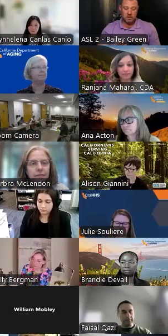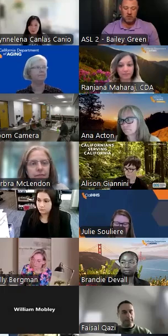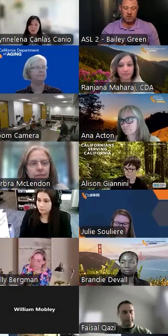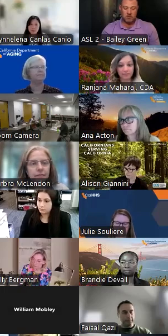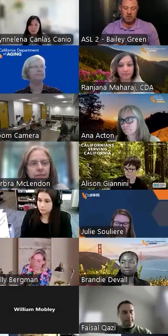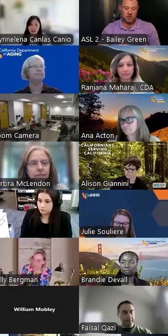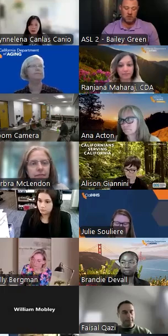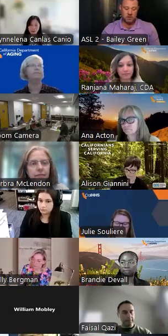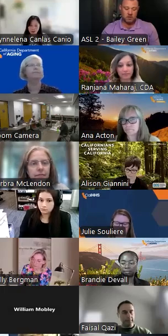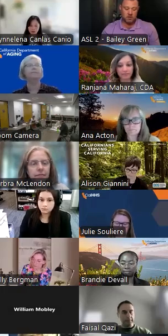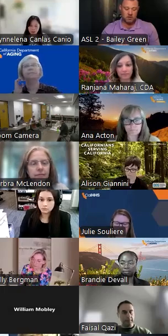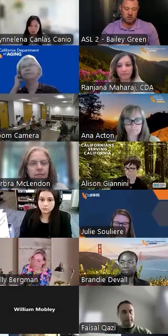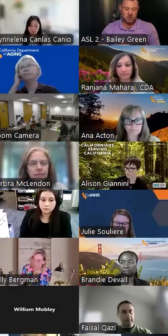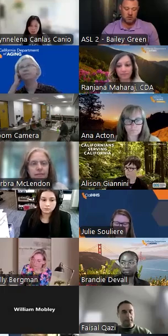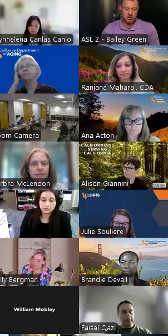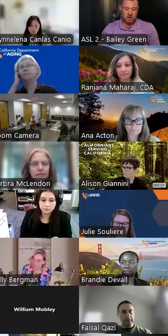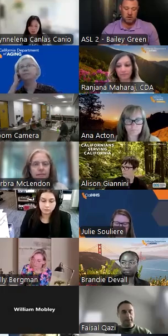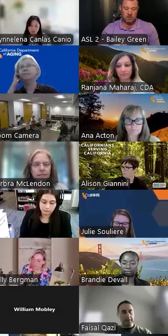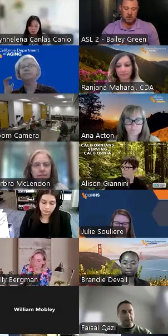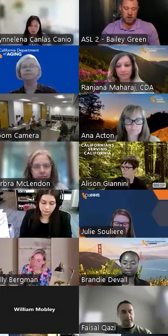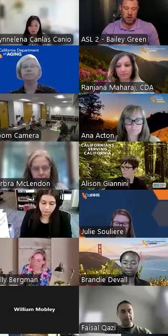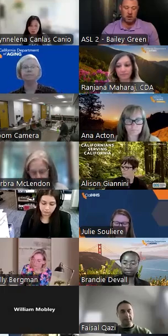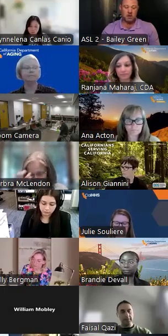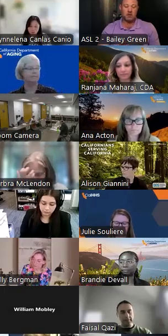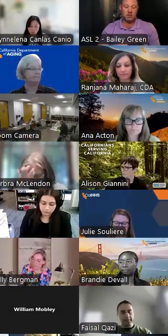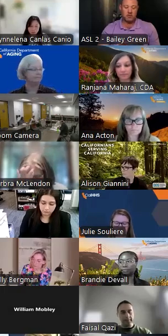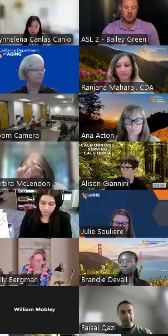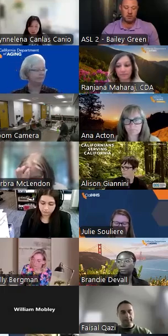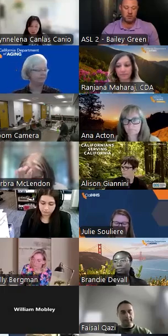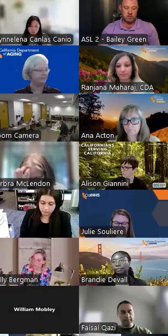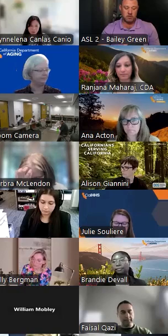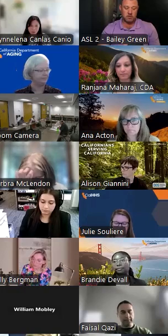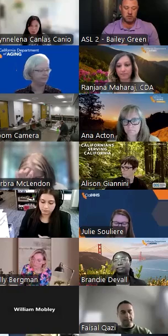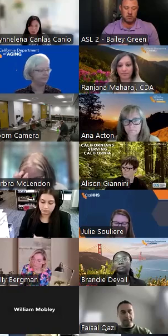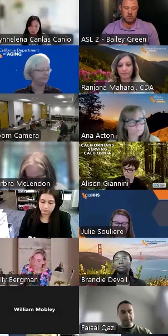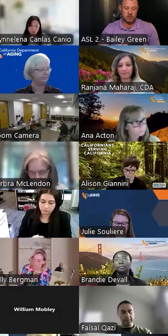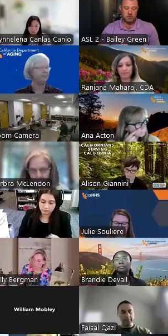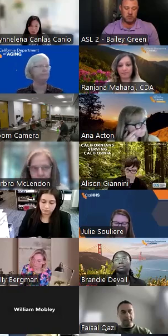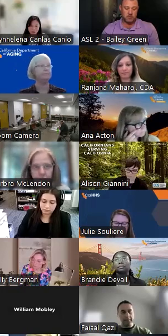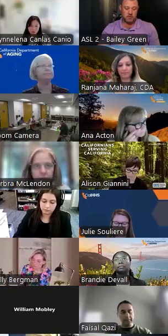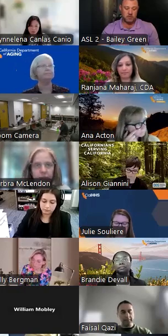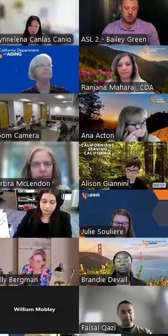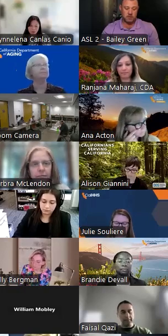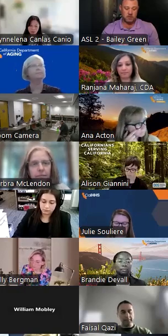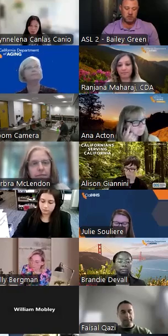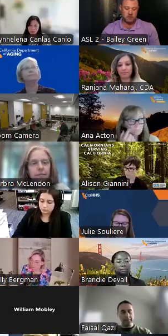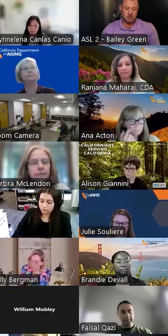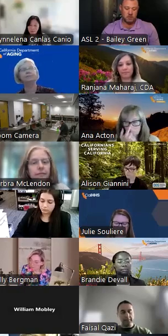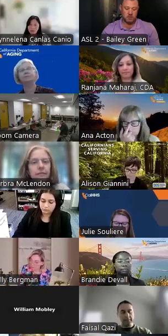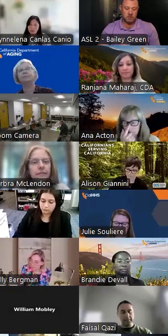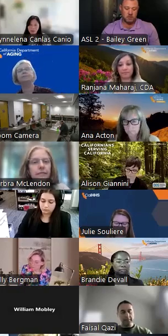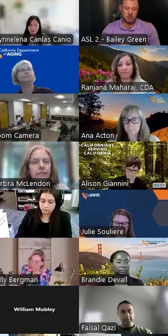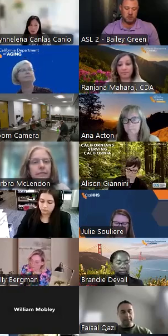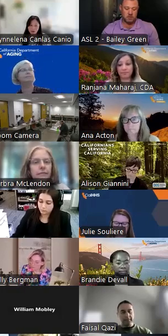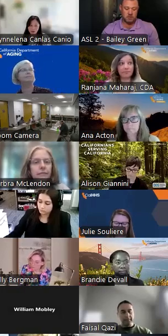lot of services out there that people can use. So hopefully with today's presentation, we can